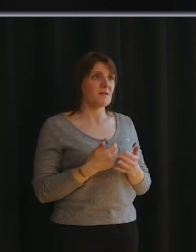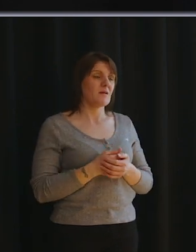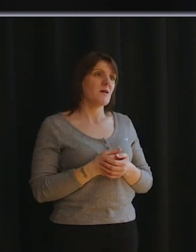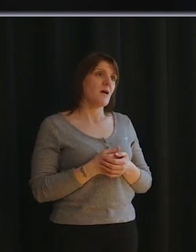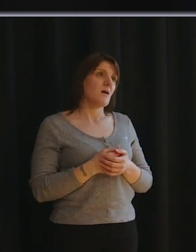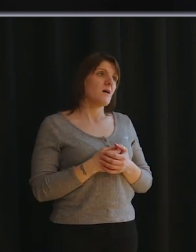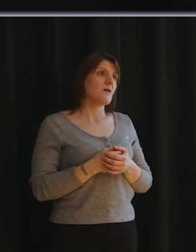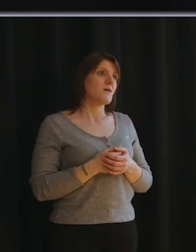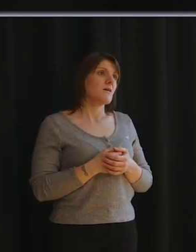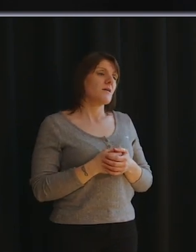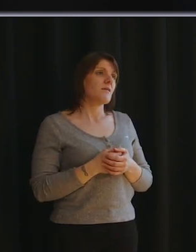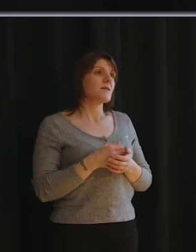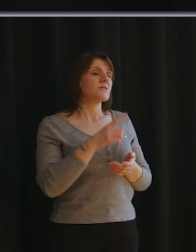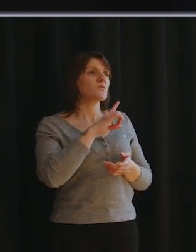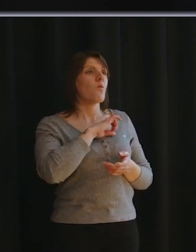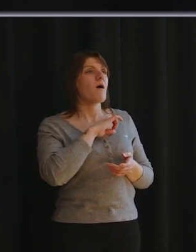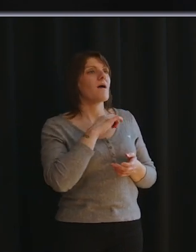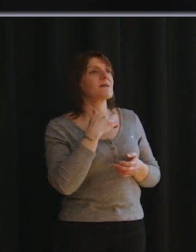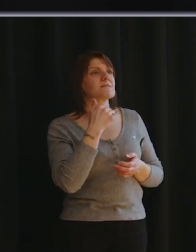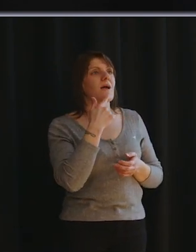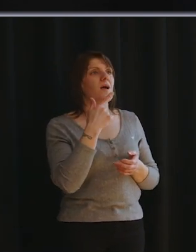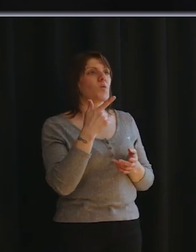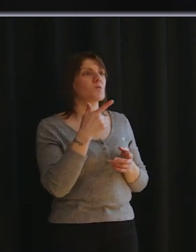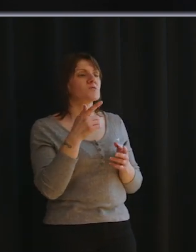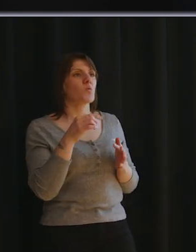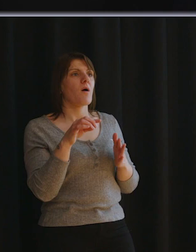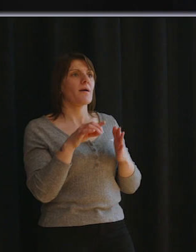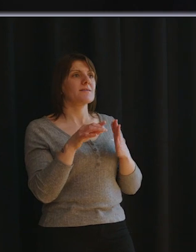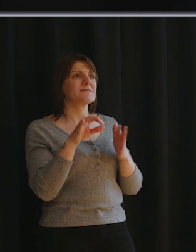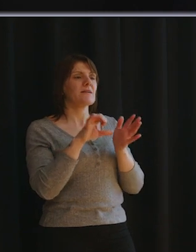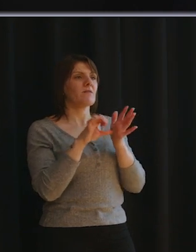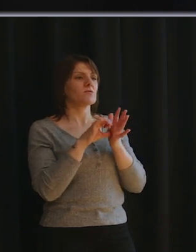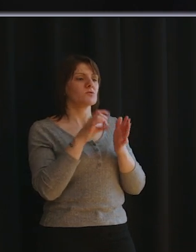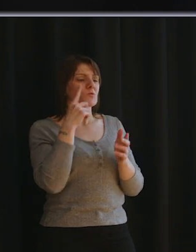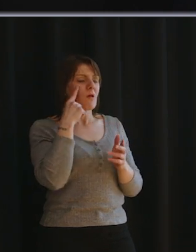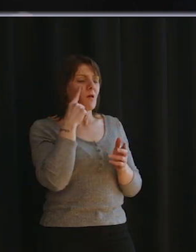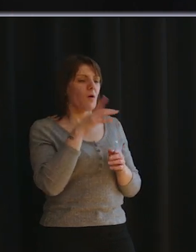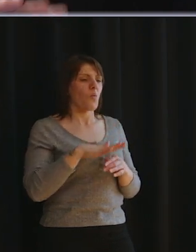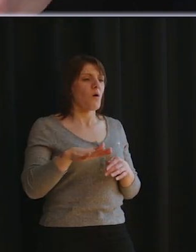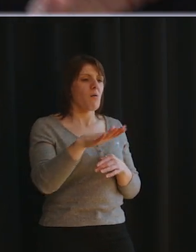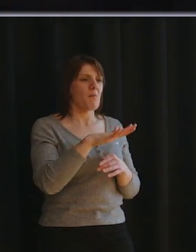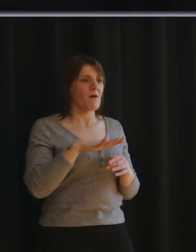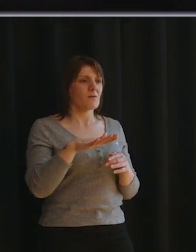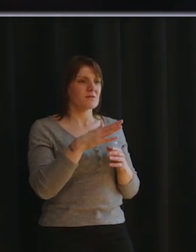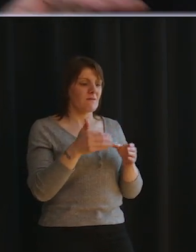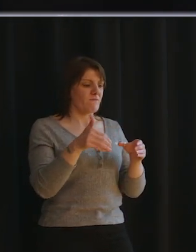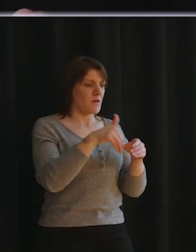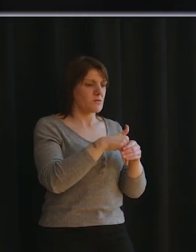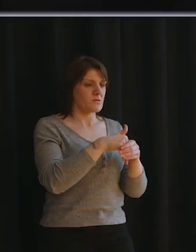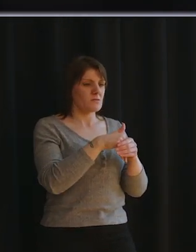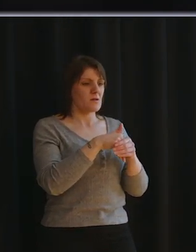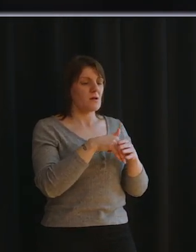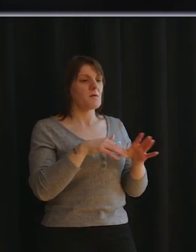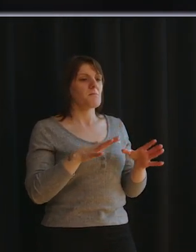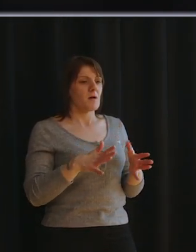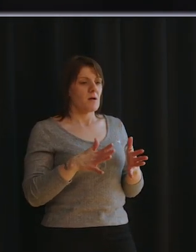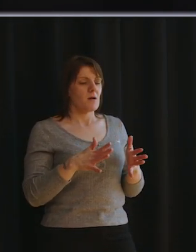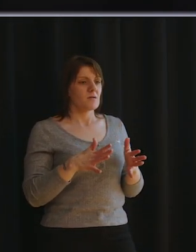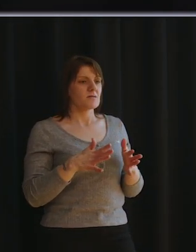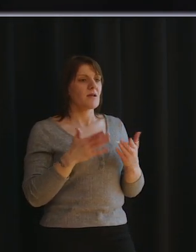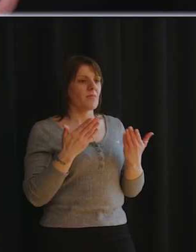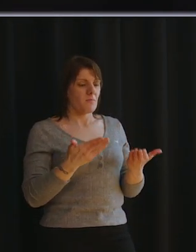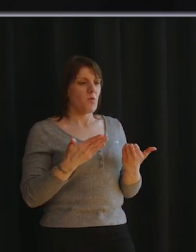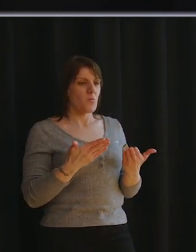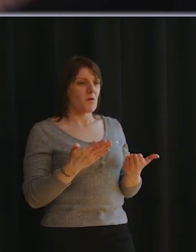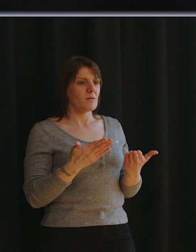and this is why I say it's quite contentious as to where it fits. Okay, but all I can say is that at the moment that's where it fits on that,